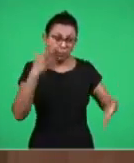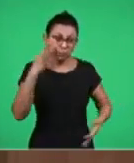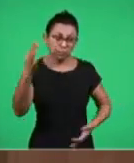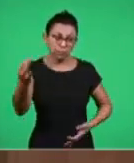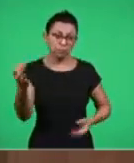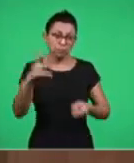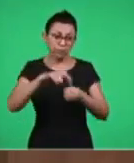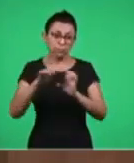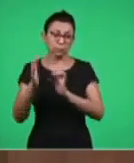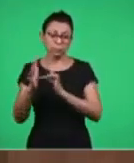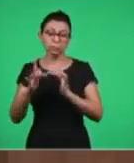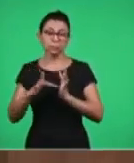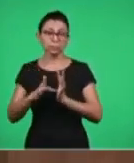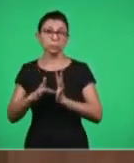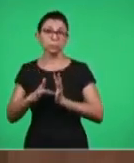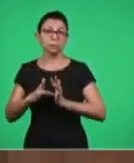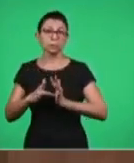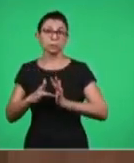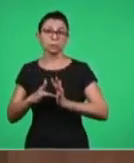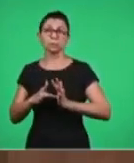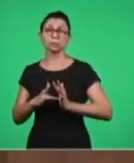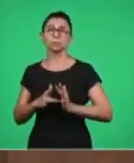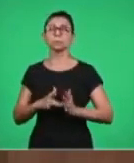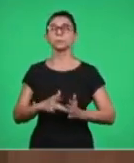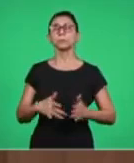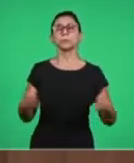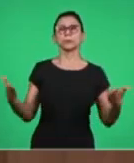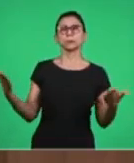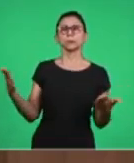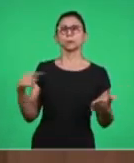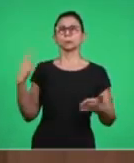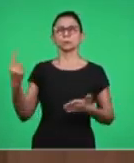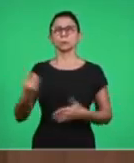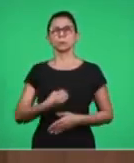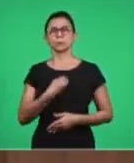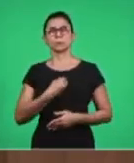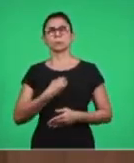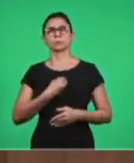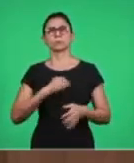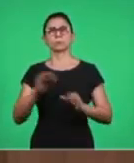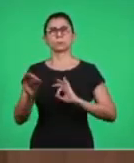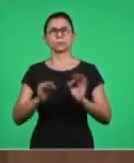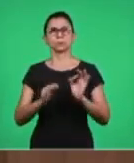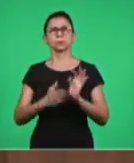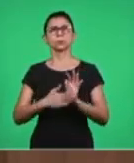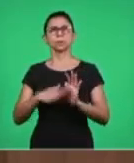church, of this project that we are living and preaching,